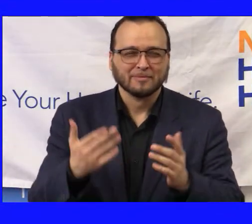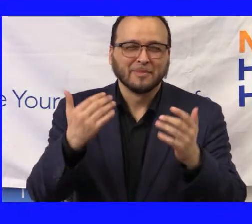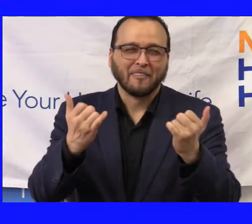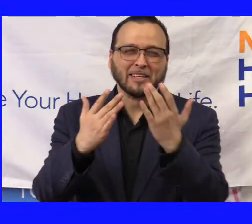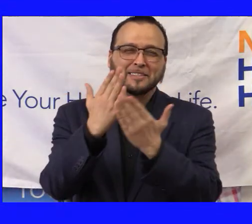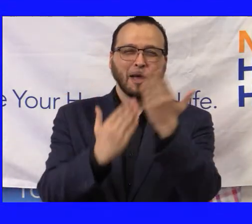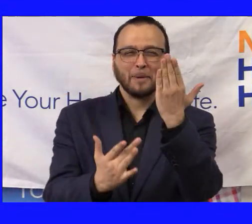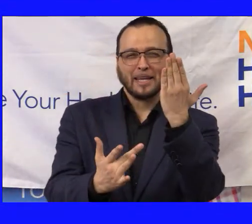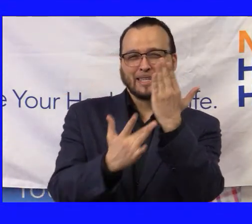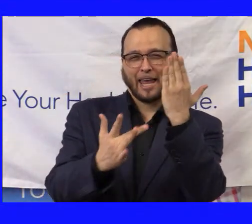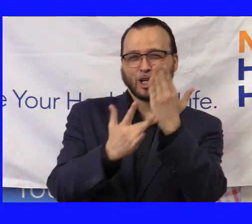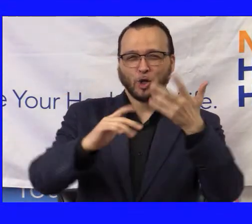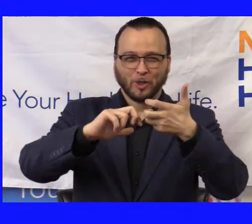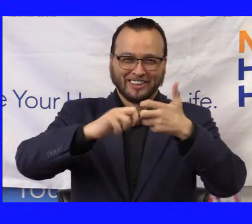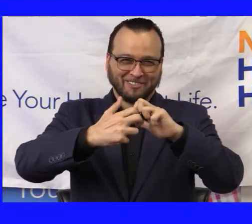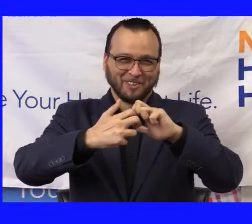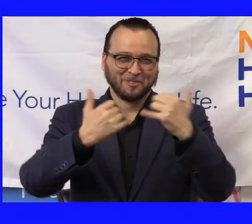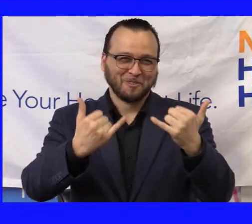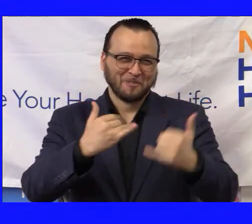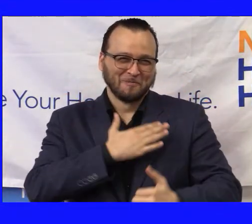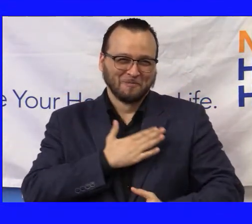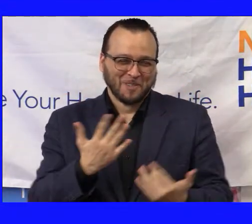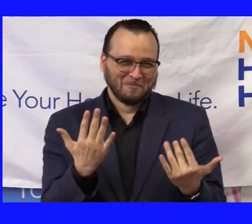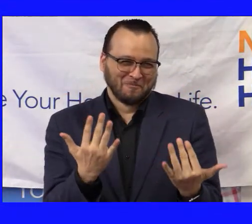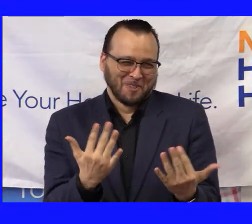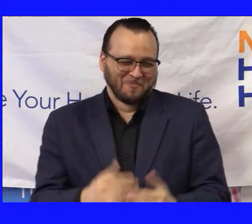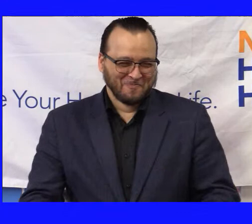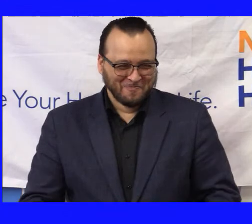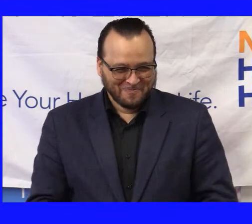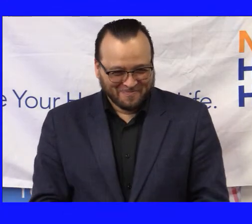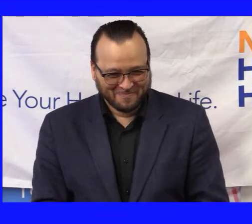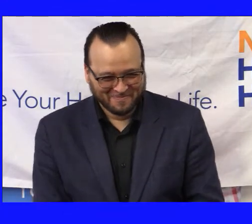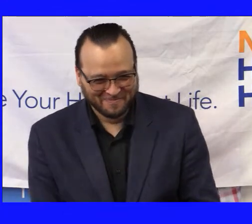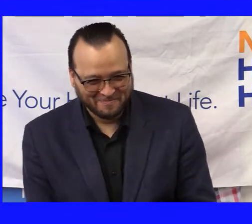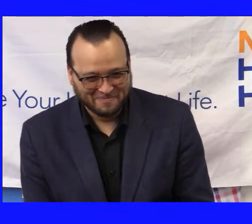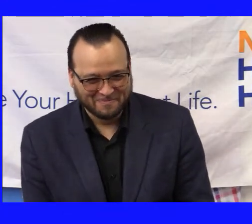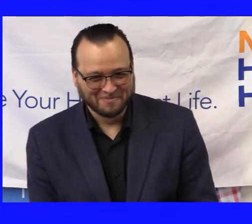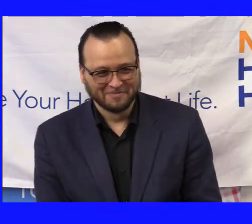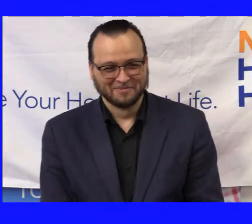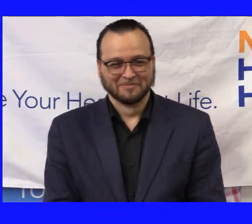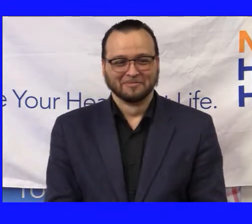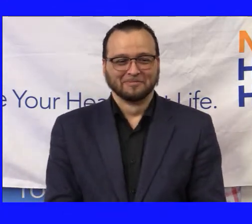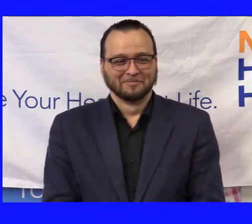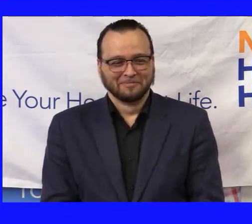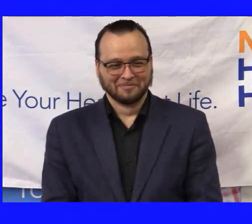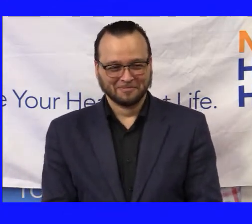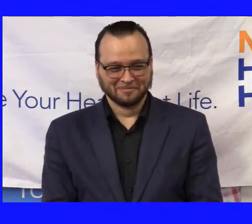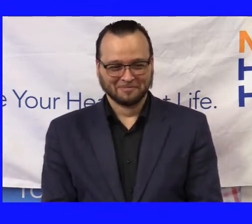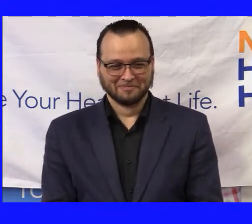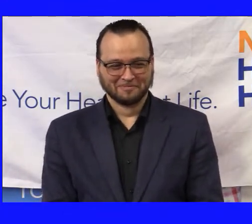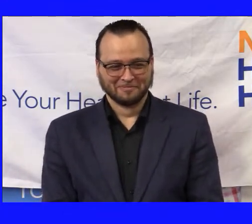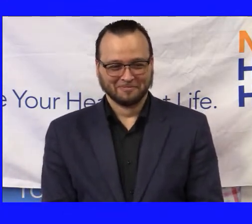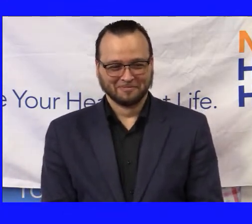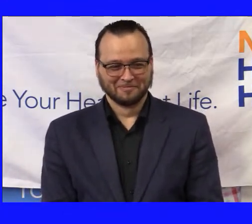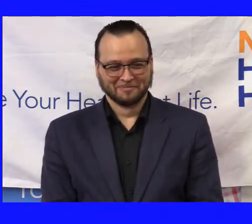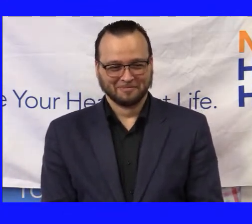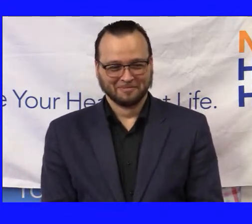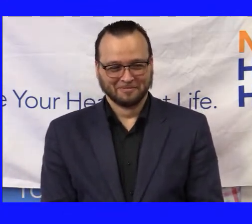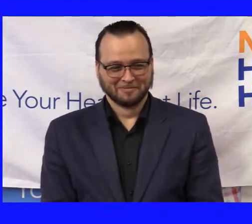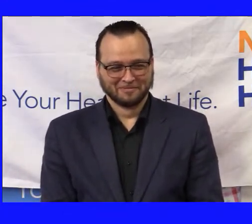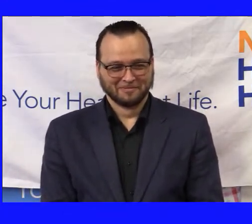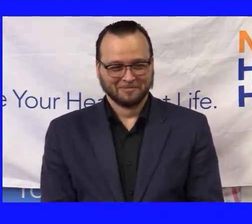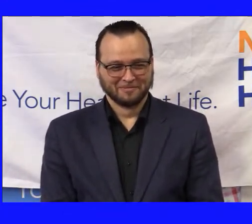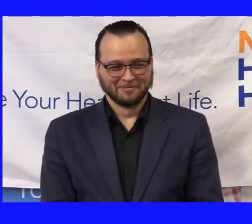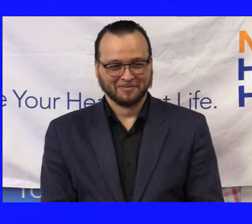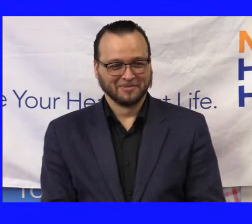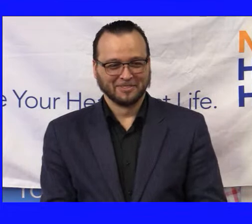organization that it is self-performing all their maintenance, one will believe that they have